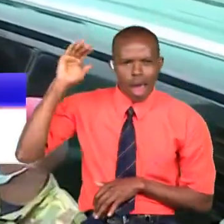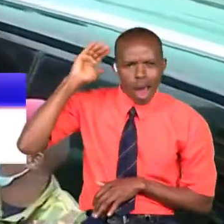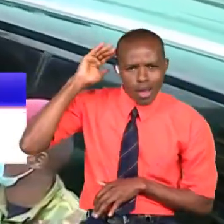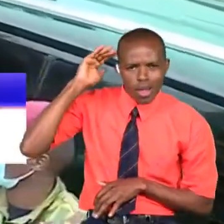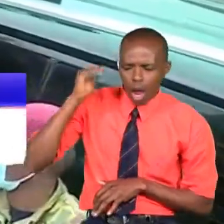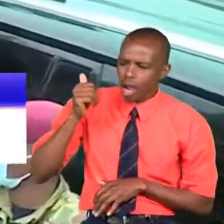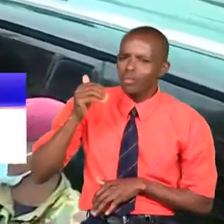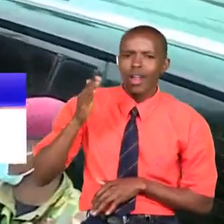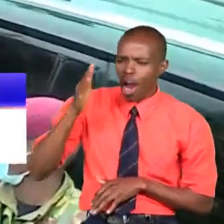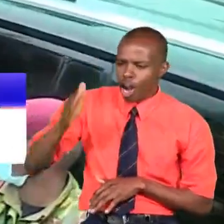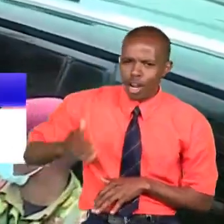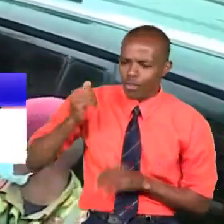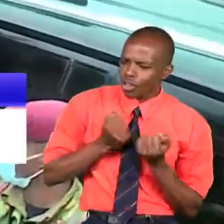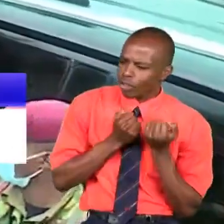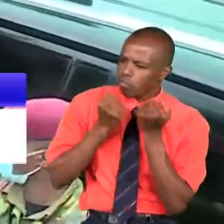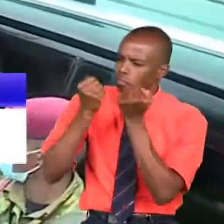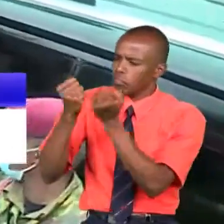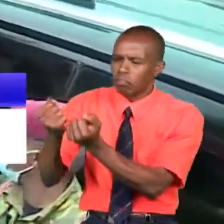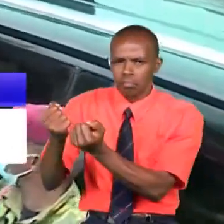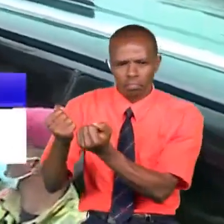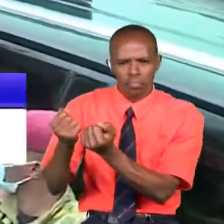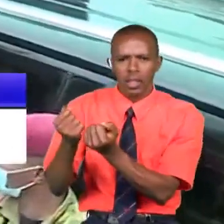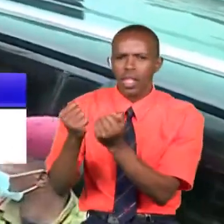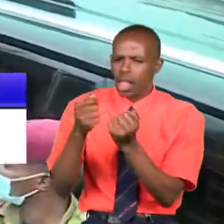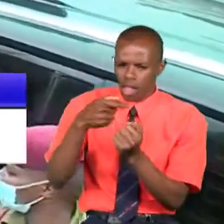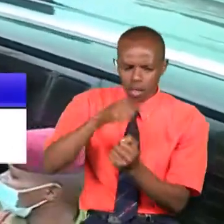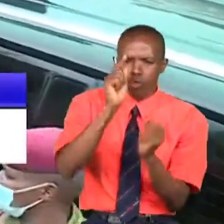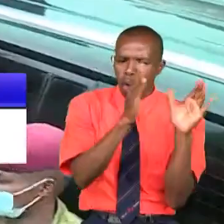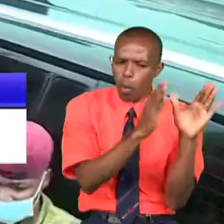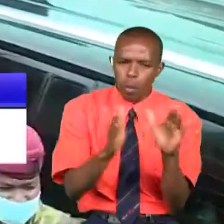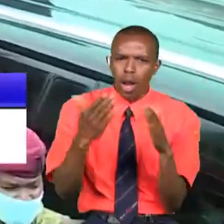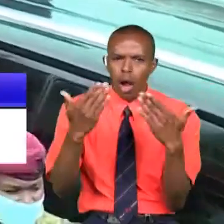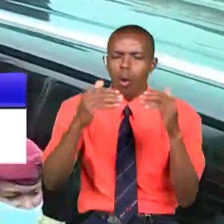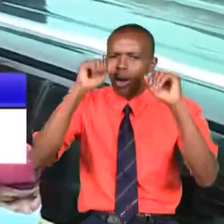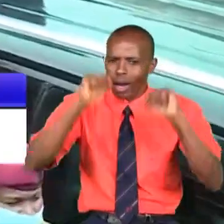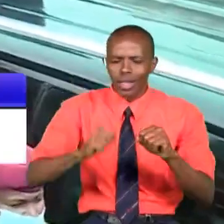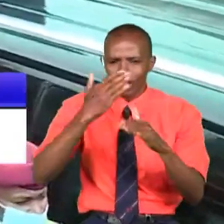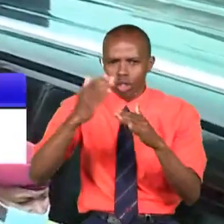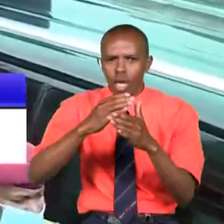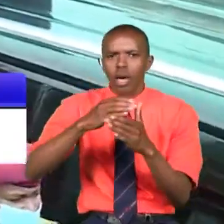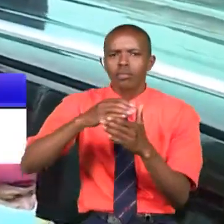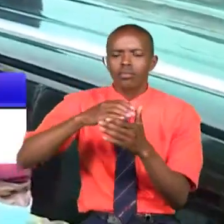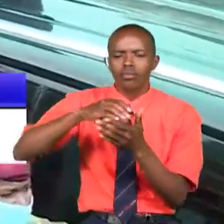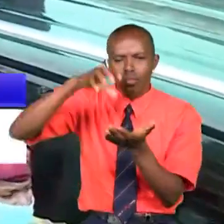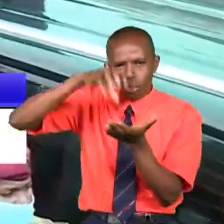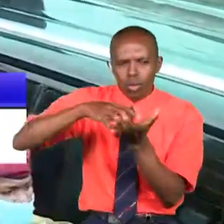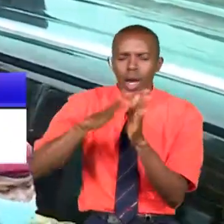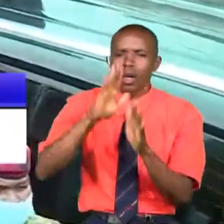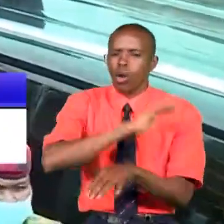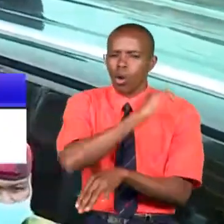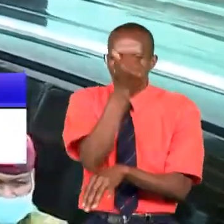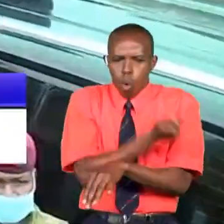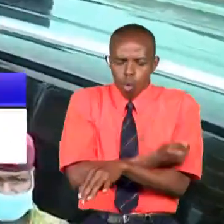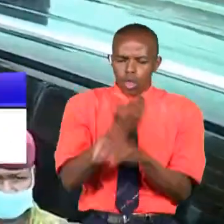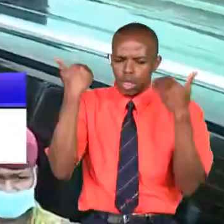kule ati Naivasha. Wanaenda kupanga vile watagawana vyeo na vile watagawana mamlaka. Hiyo